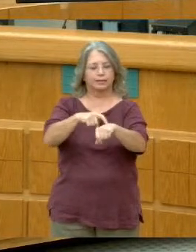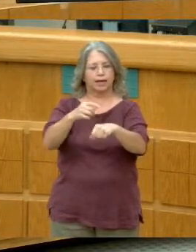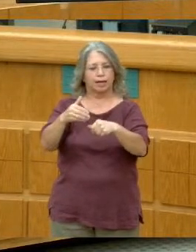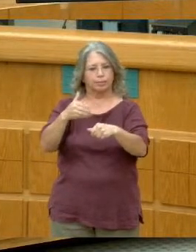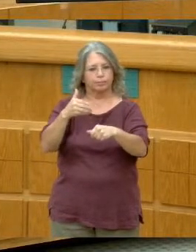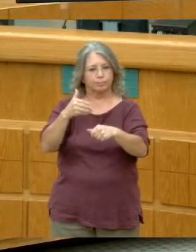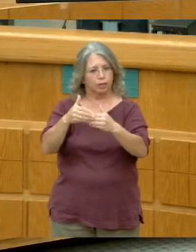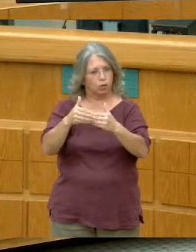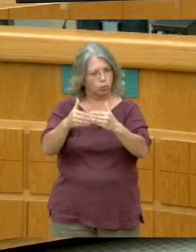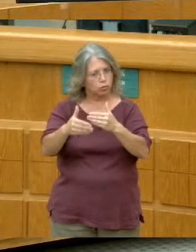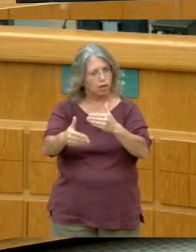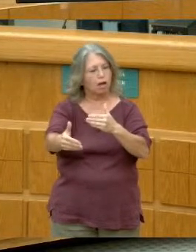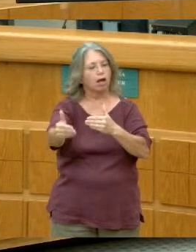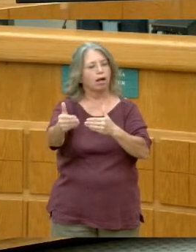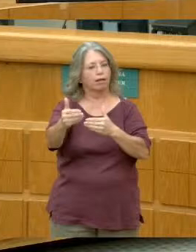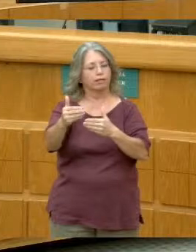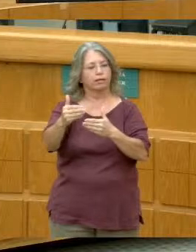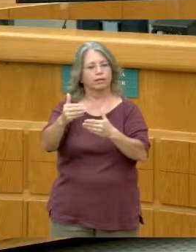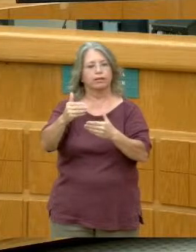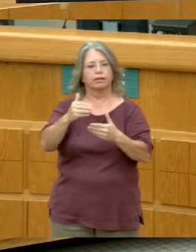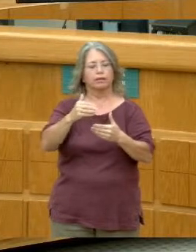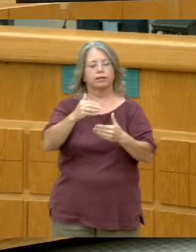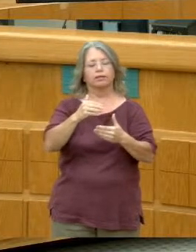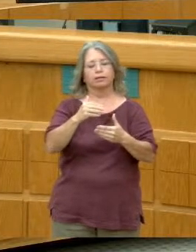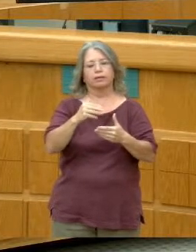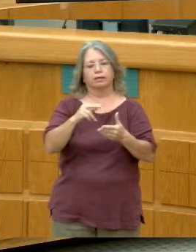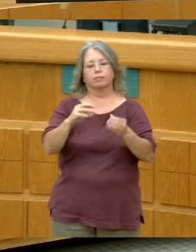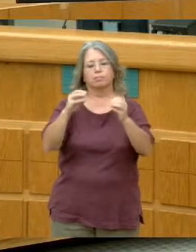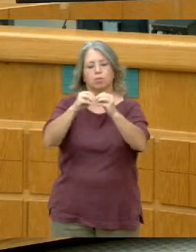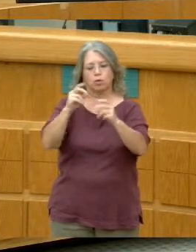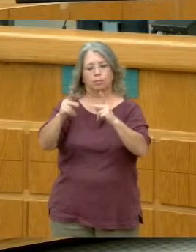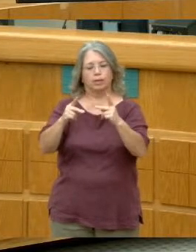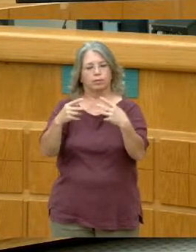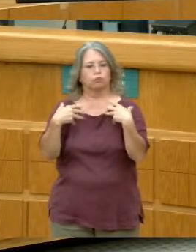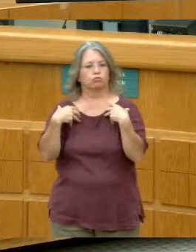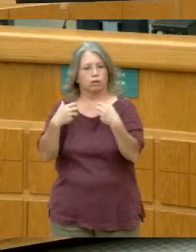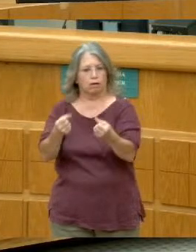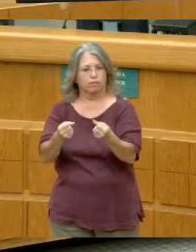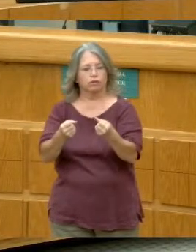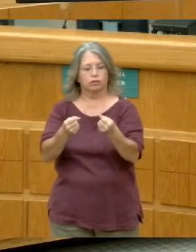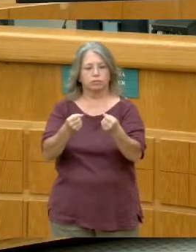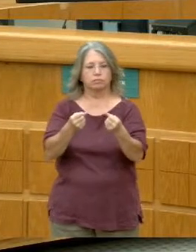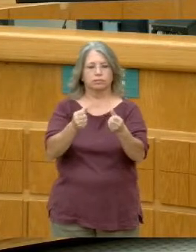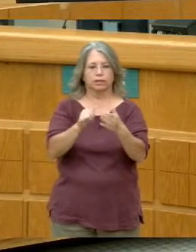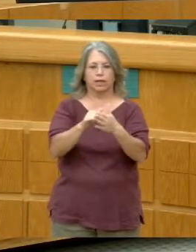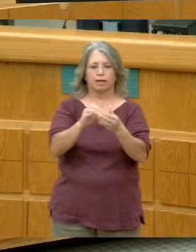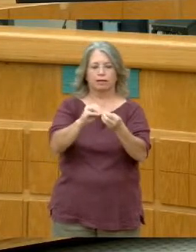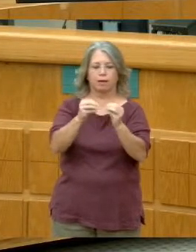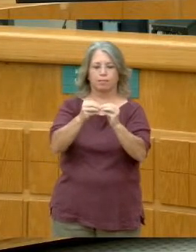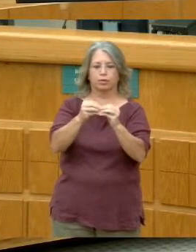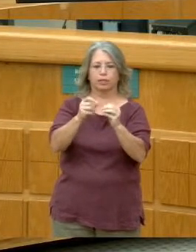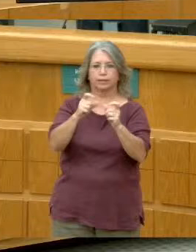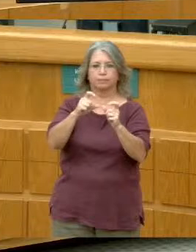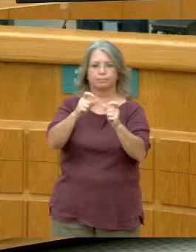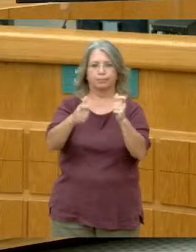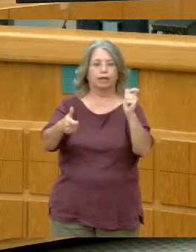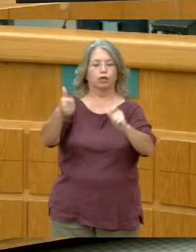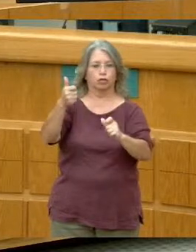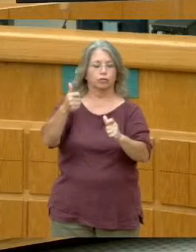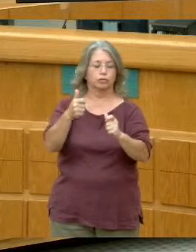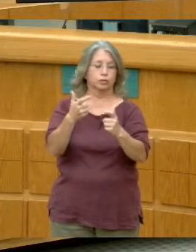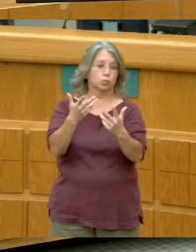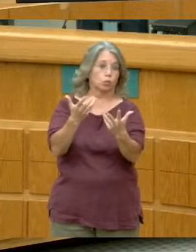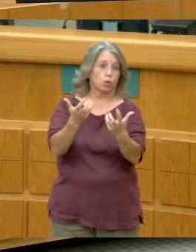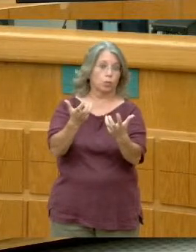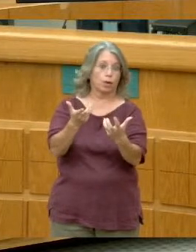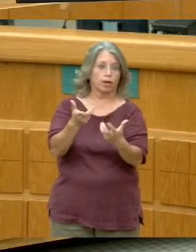people get the virus, then the recovered slice of this graph gets bigger and bigger, and that's what we want. When we were